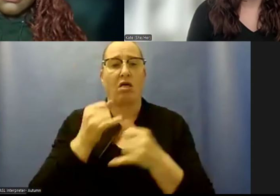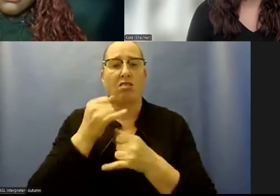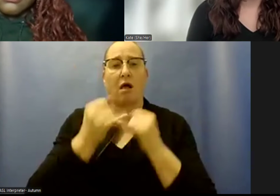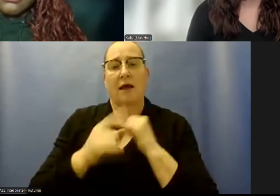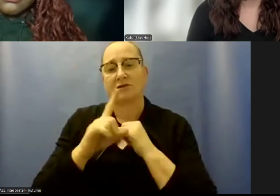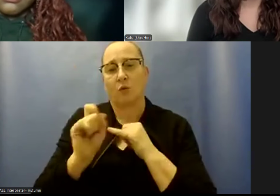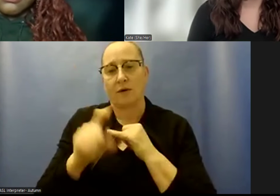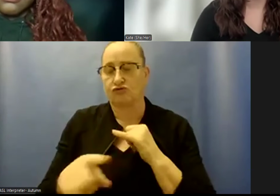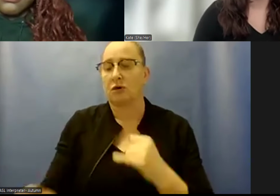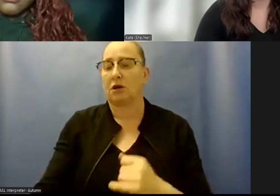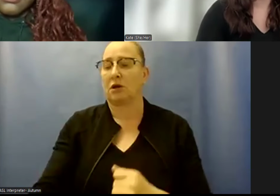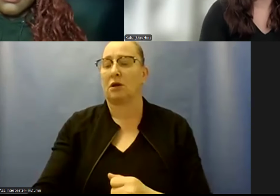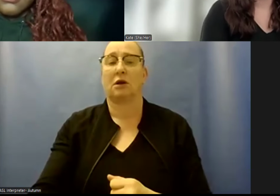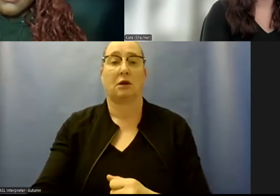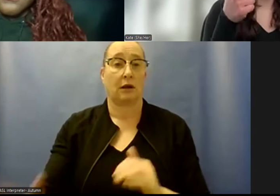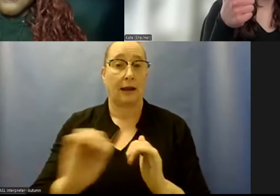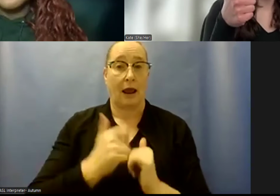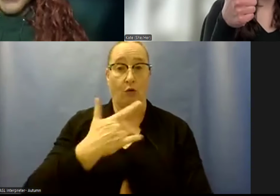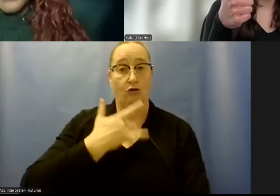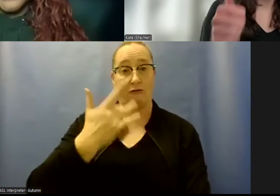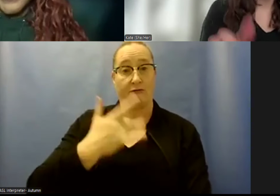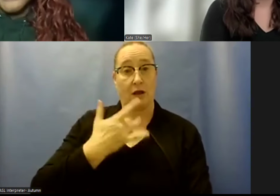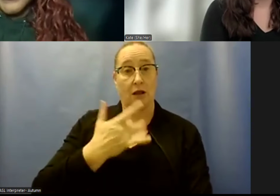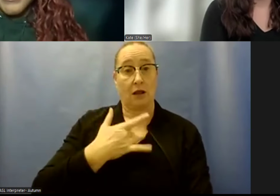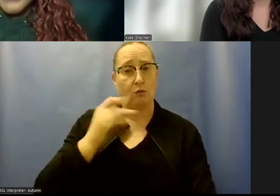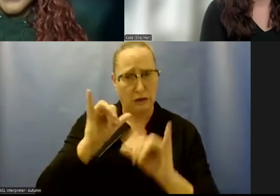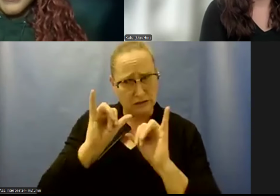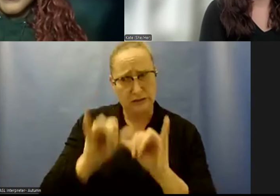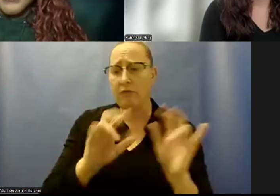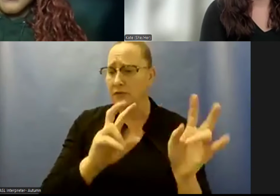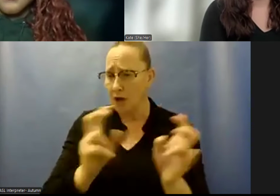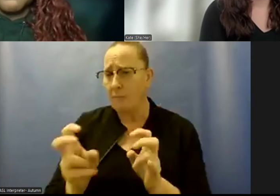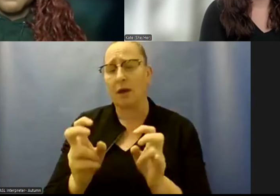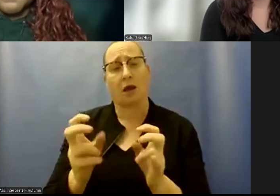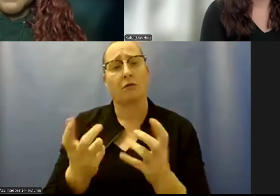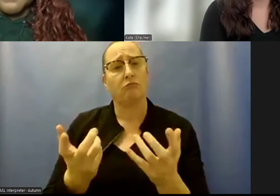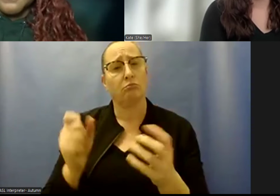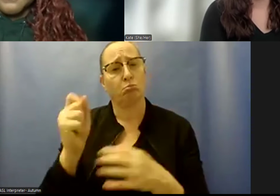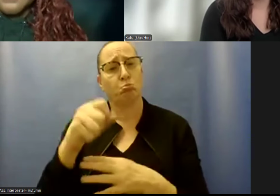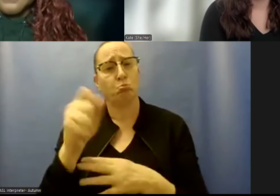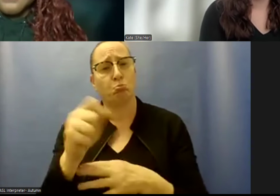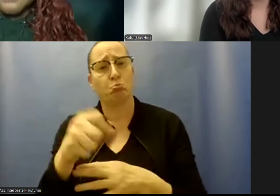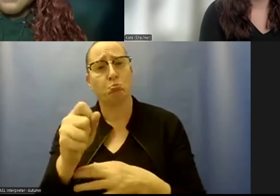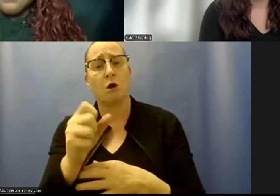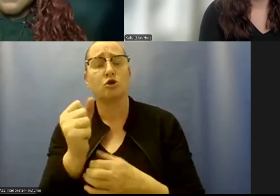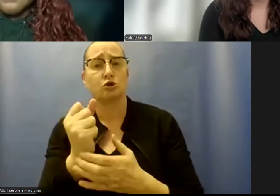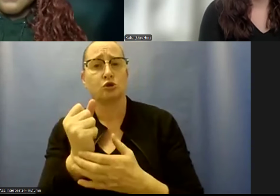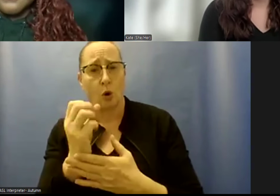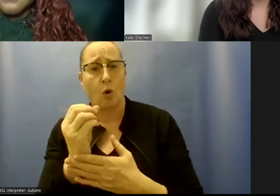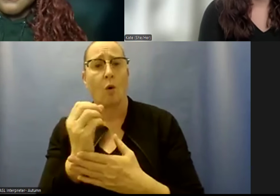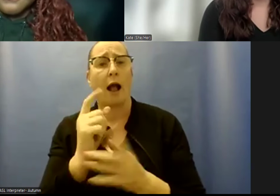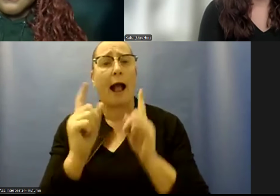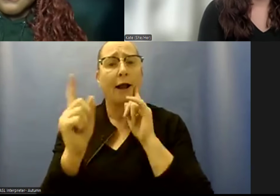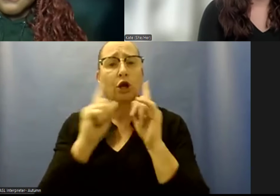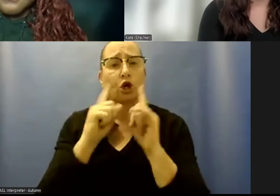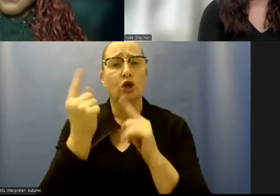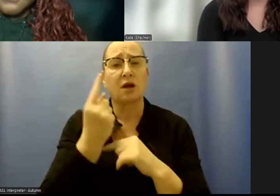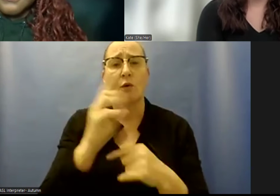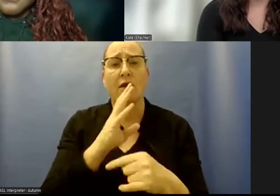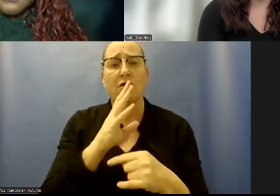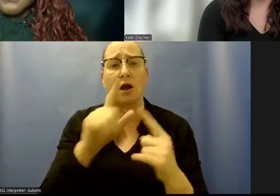y'all, how you feeling? And we're going to stay on this topic. We're going to stay on this topic. So I heard somebody talk about